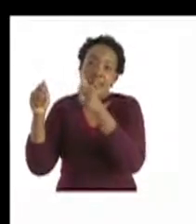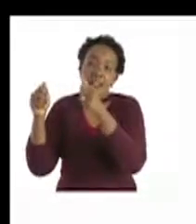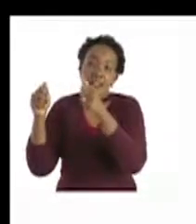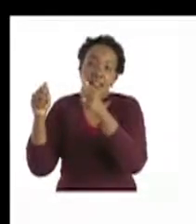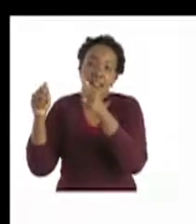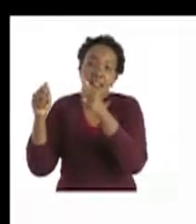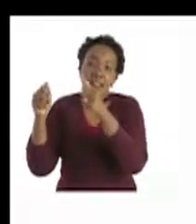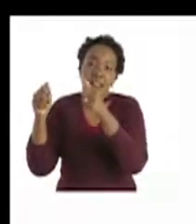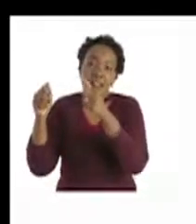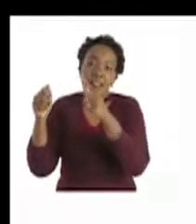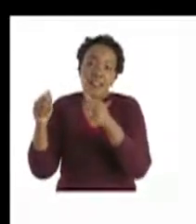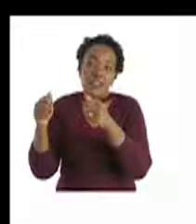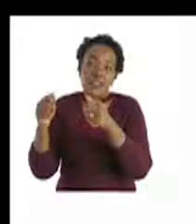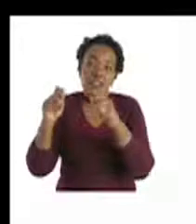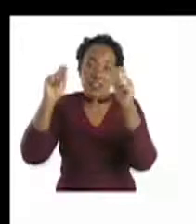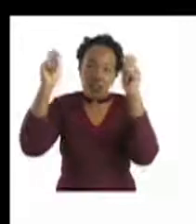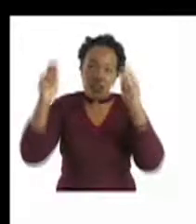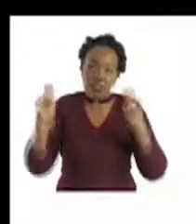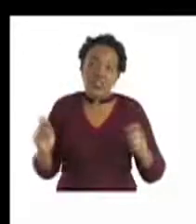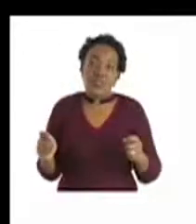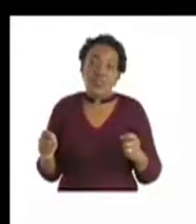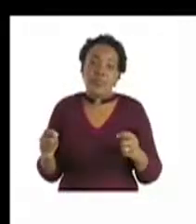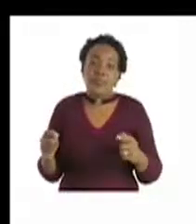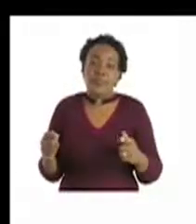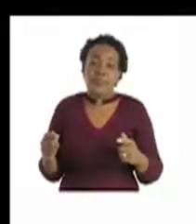it under shape.